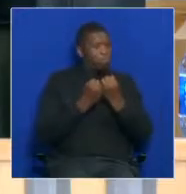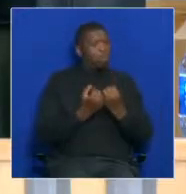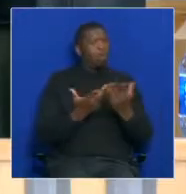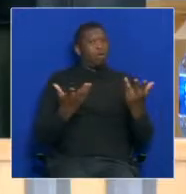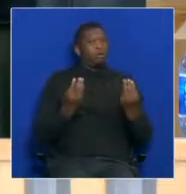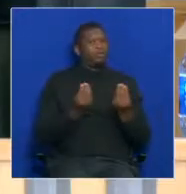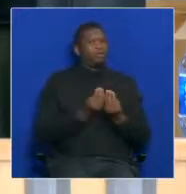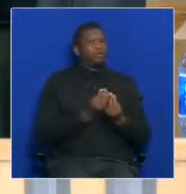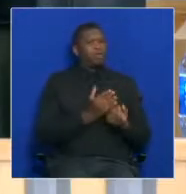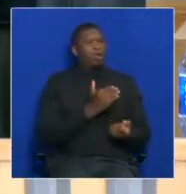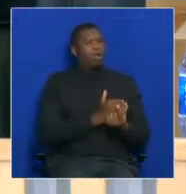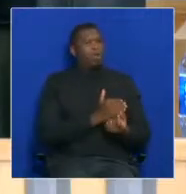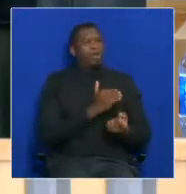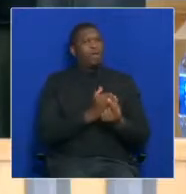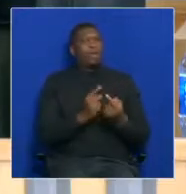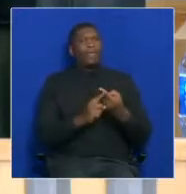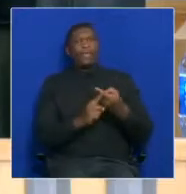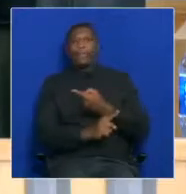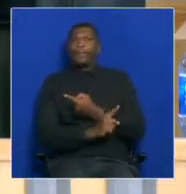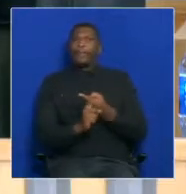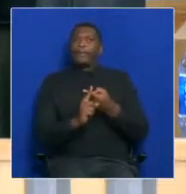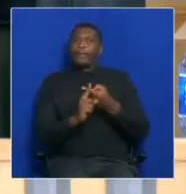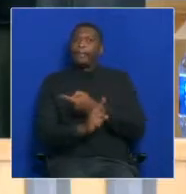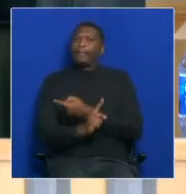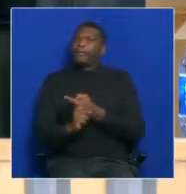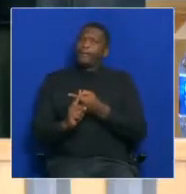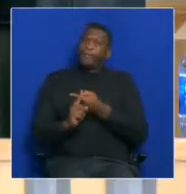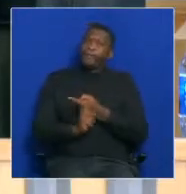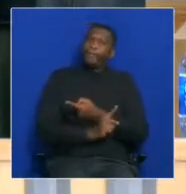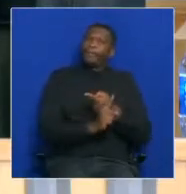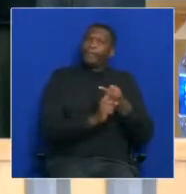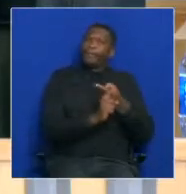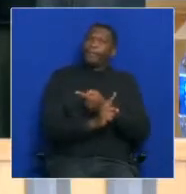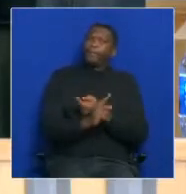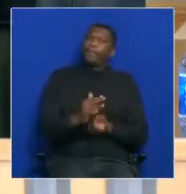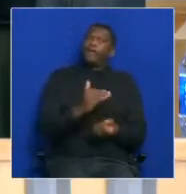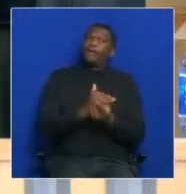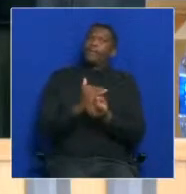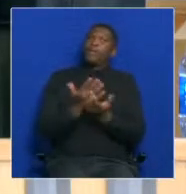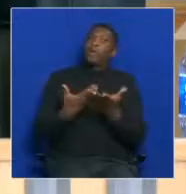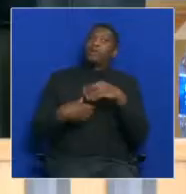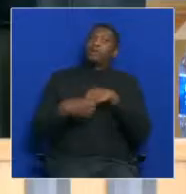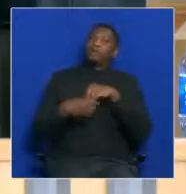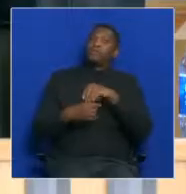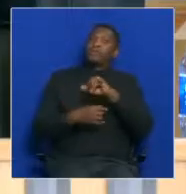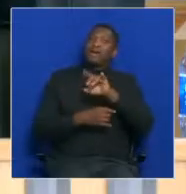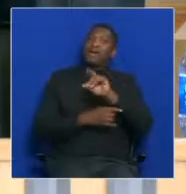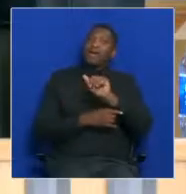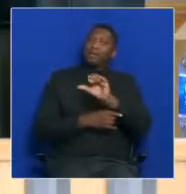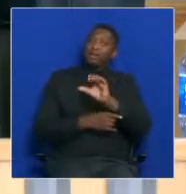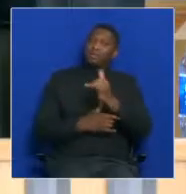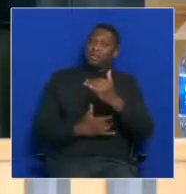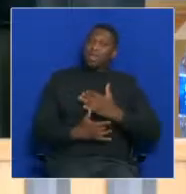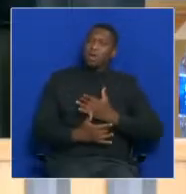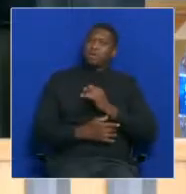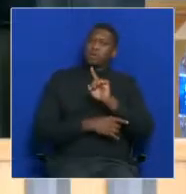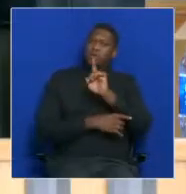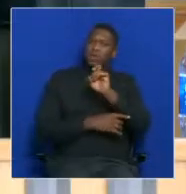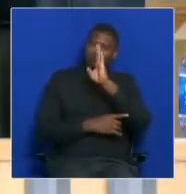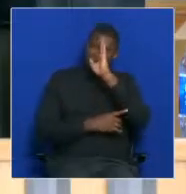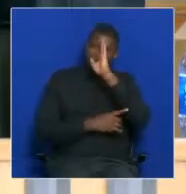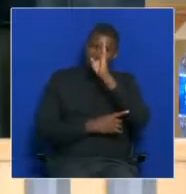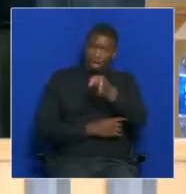happened in the way things were done in IDEC. So I have to ask again the direct question. Is this one